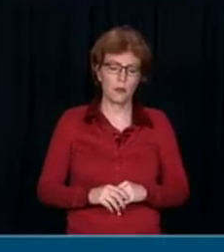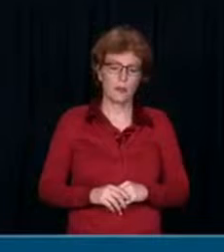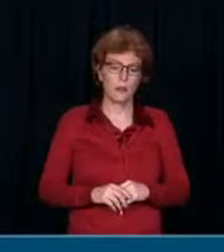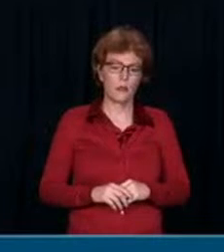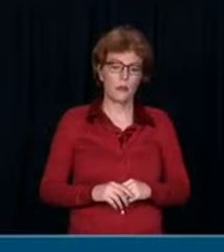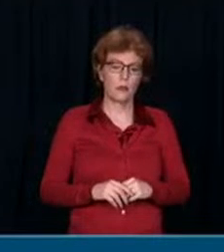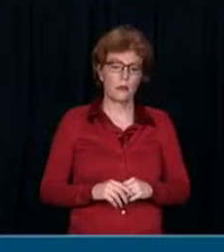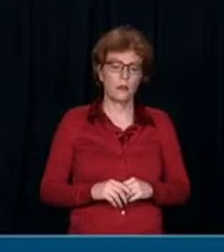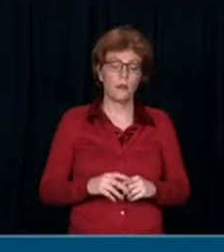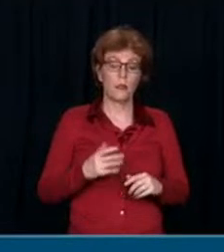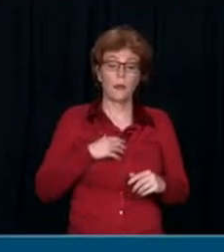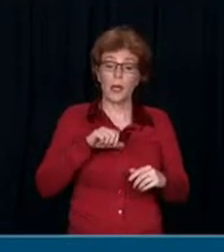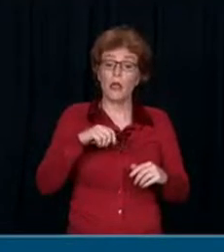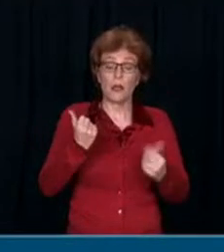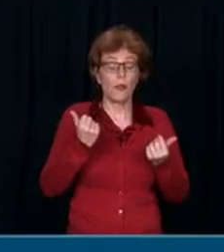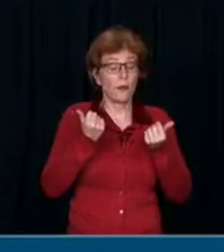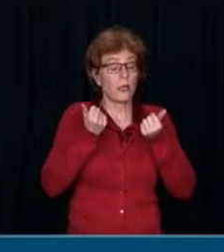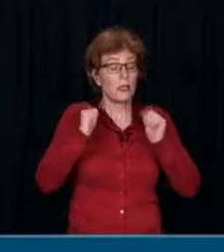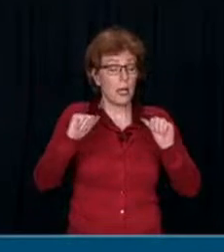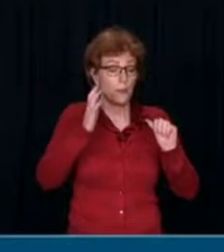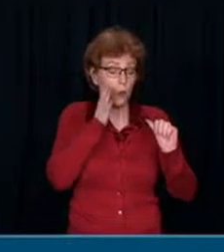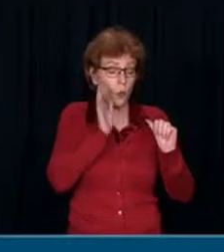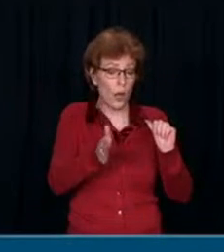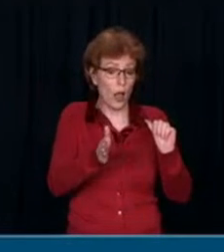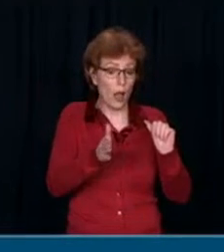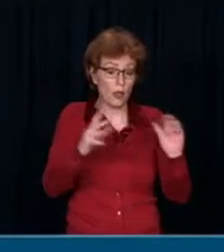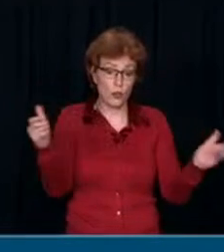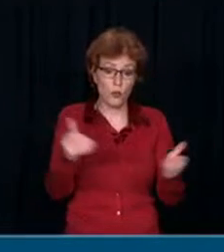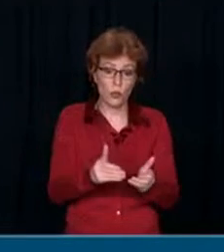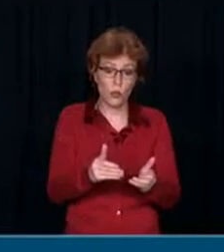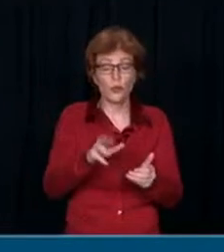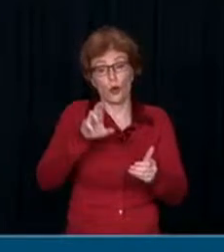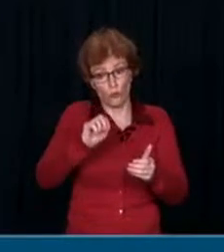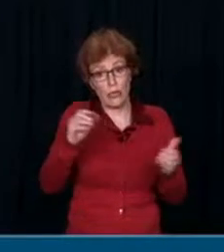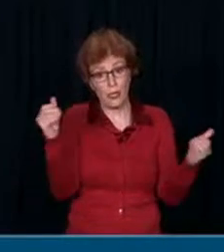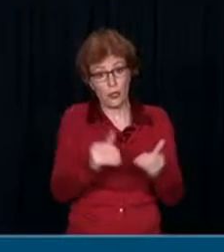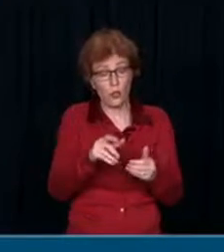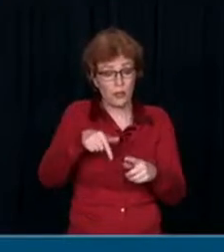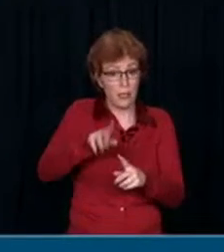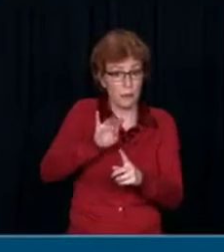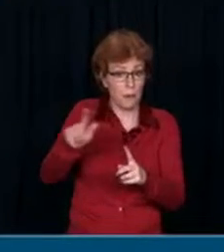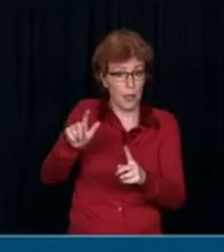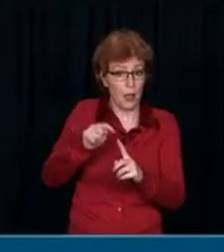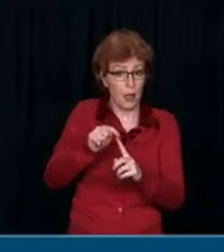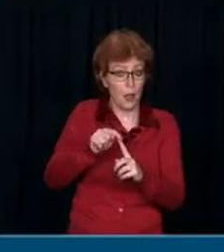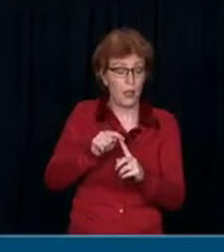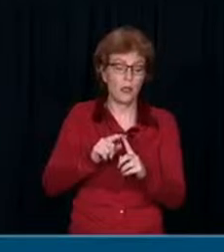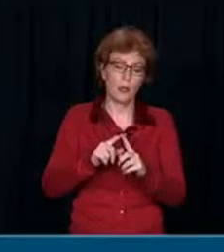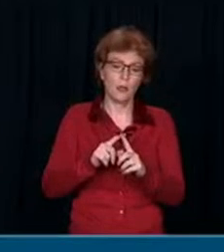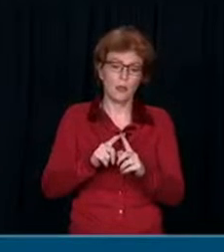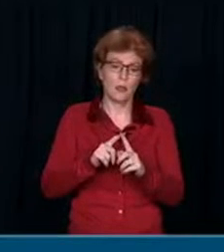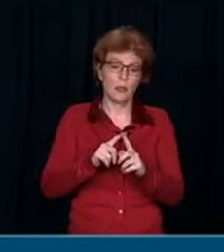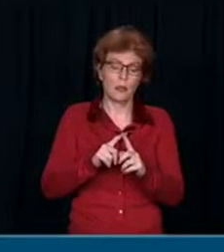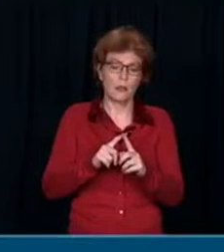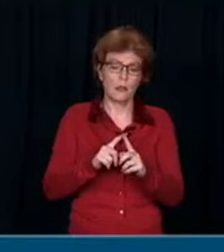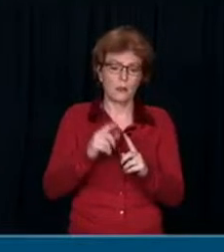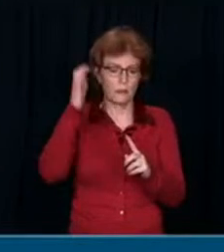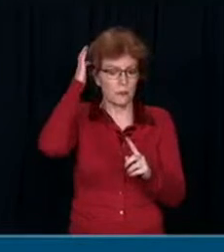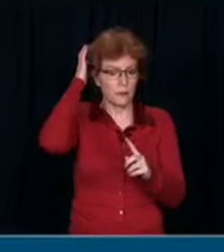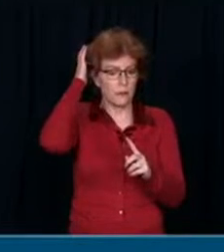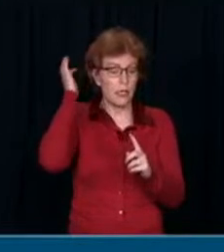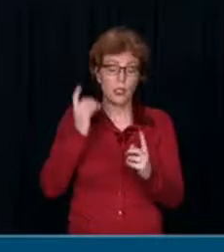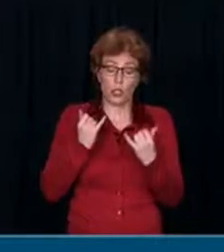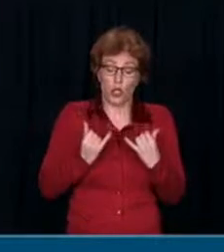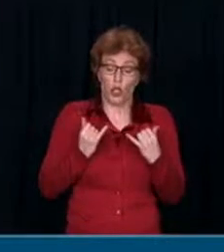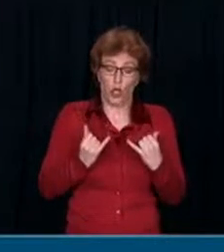there's going to be another attempt to introduce or reintroduce this bill in its current